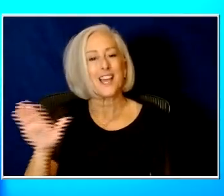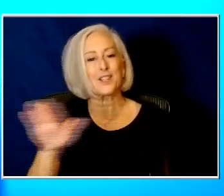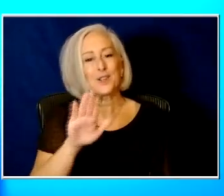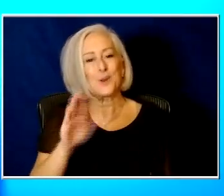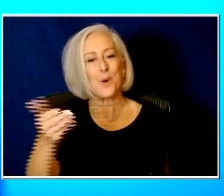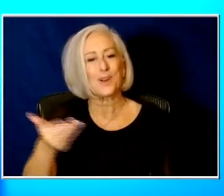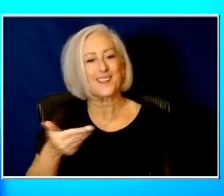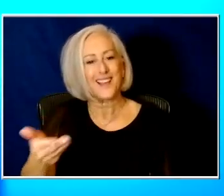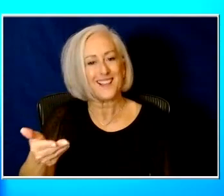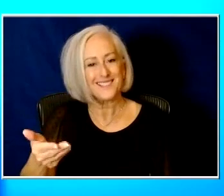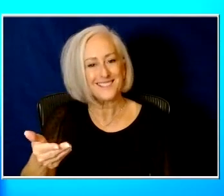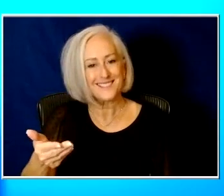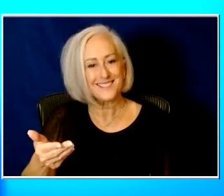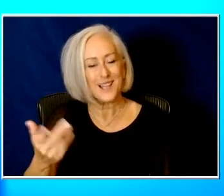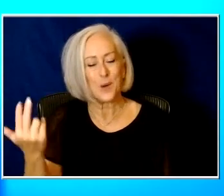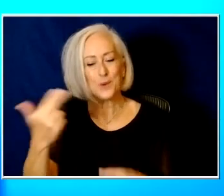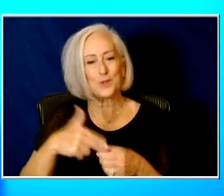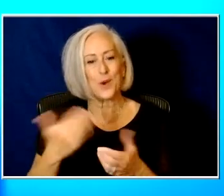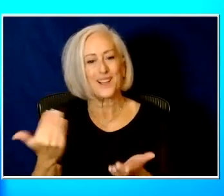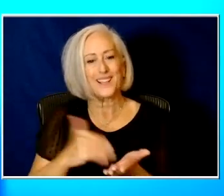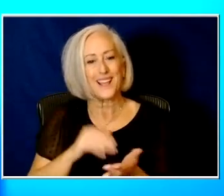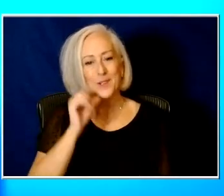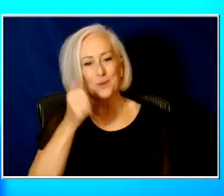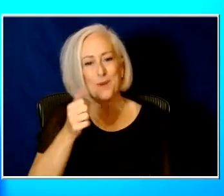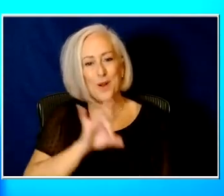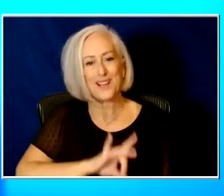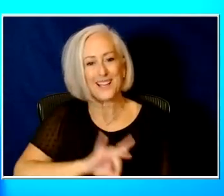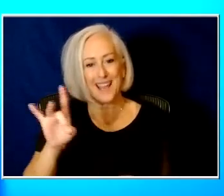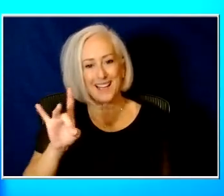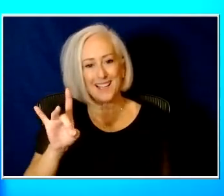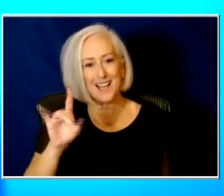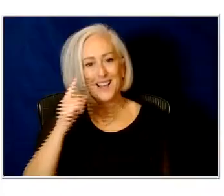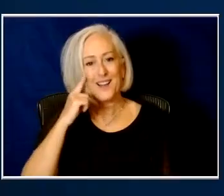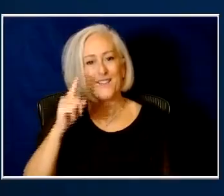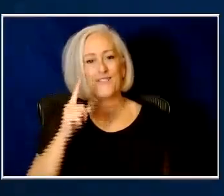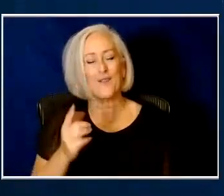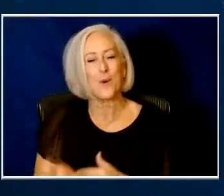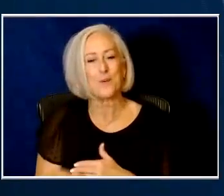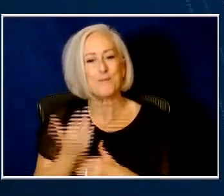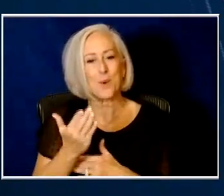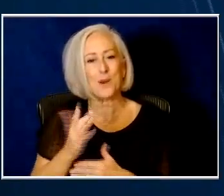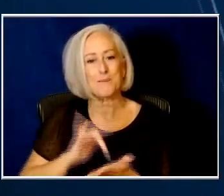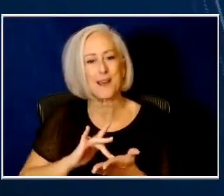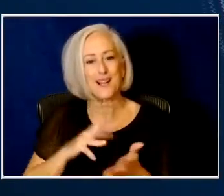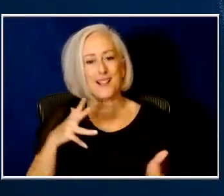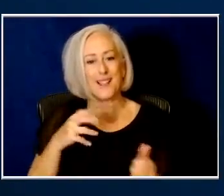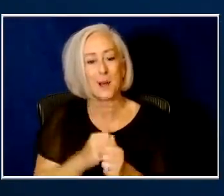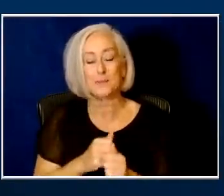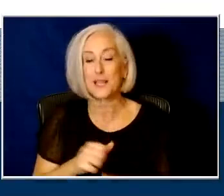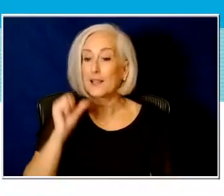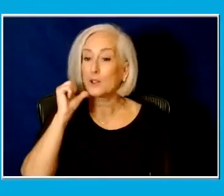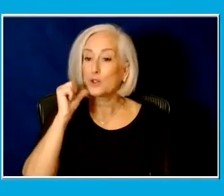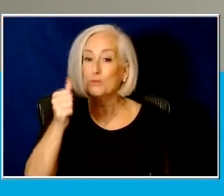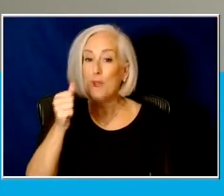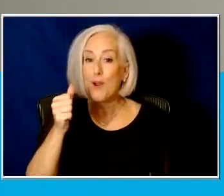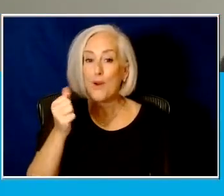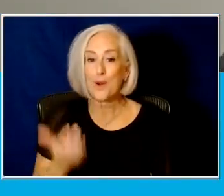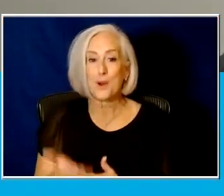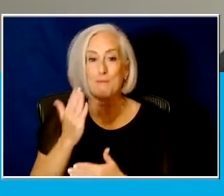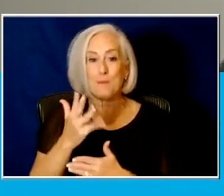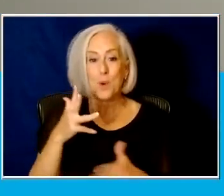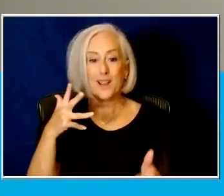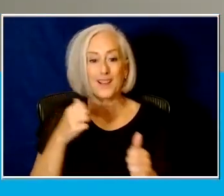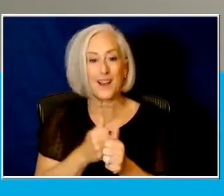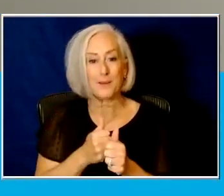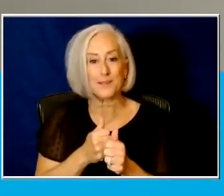o'clock with another morning medical update. We will see you then. Have a fantastic day. Coming up tomorrow on the Morning Medical Update, a love of the